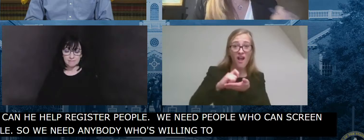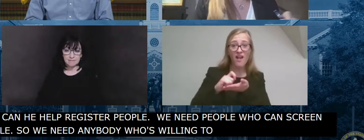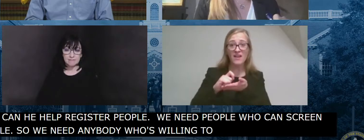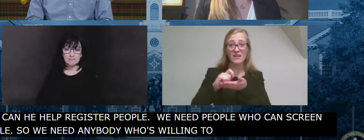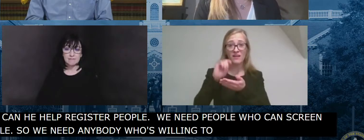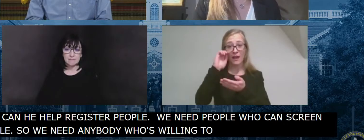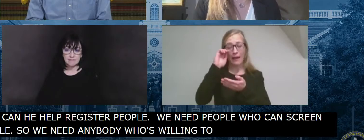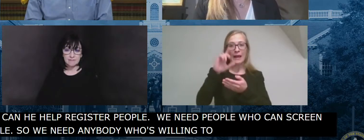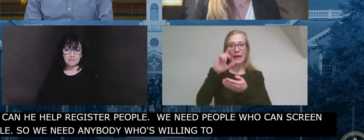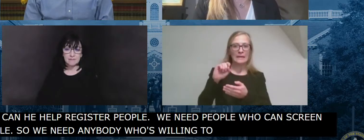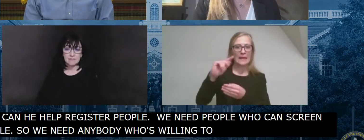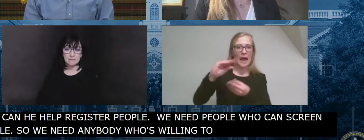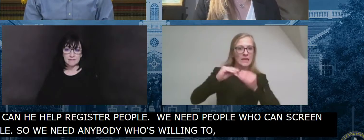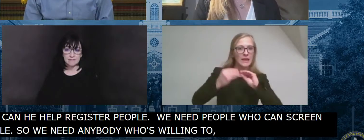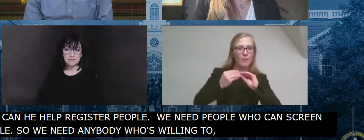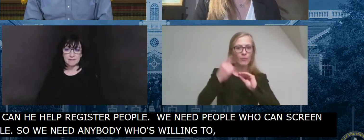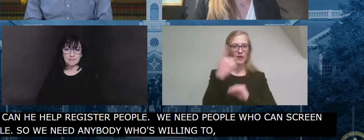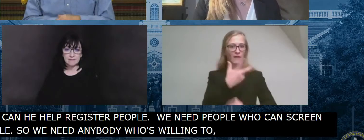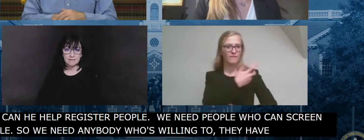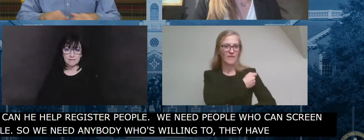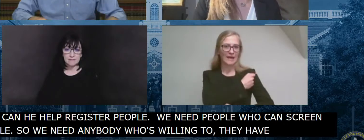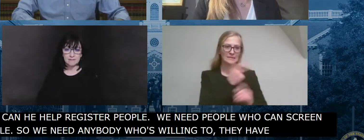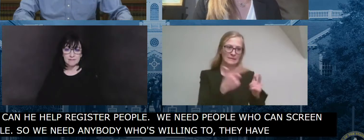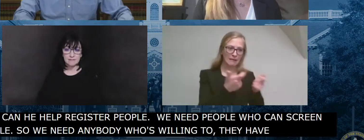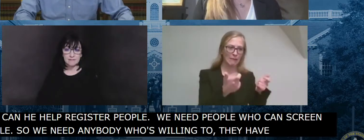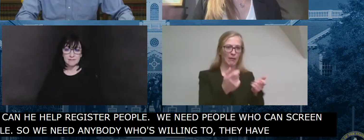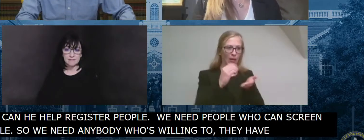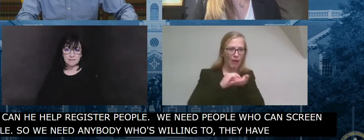lot number for vaccine, et cetera. So,